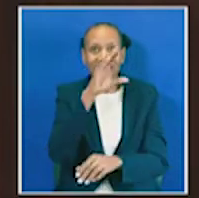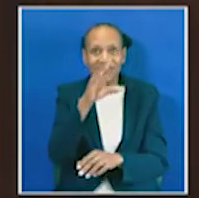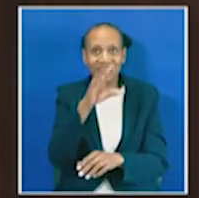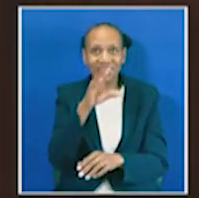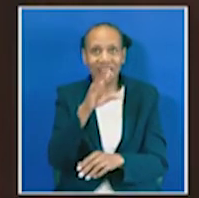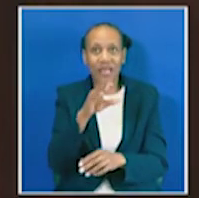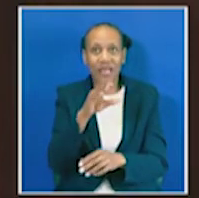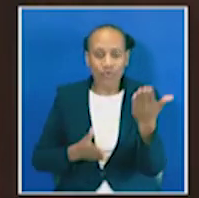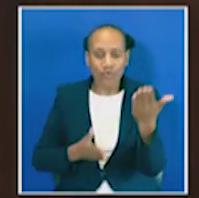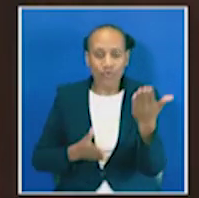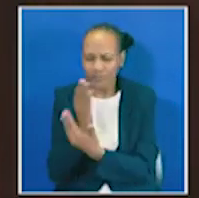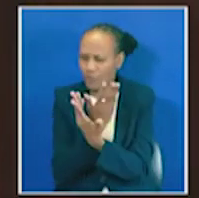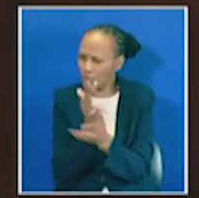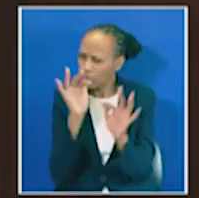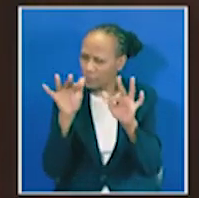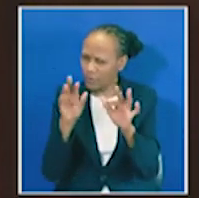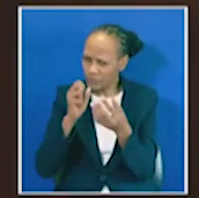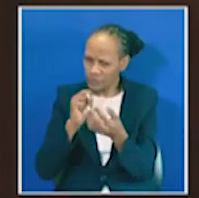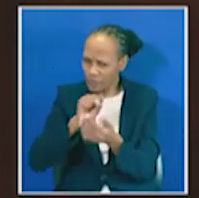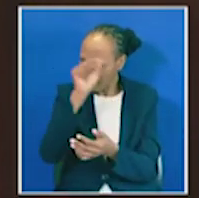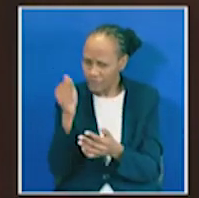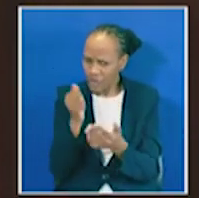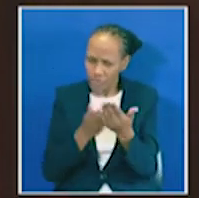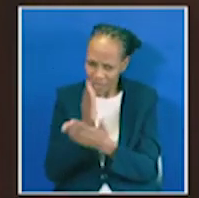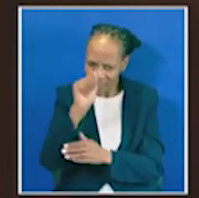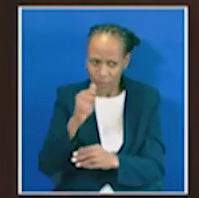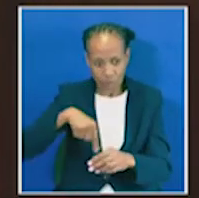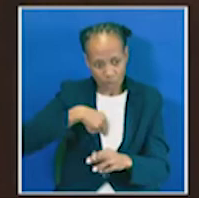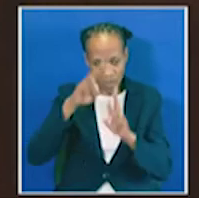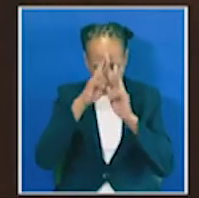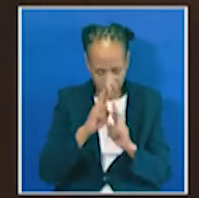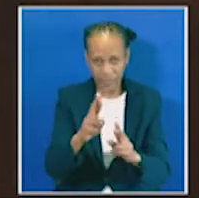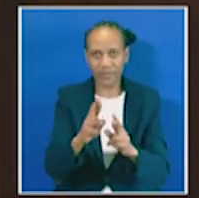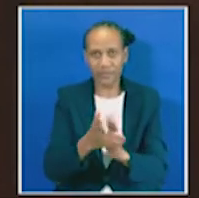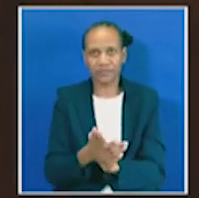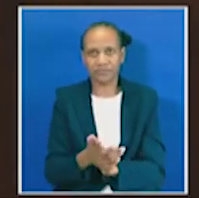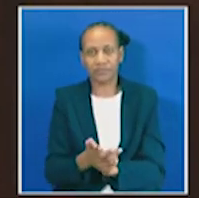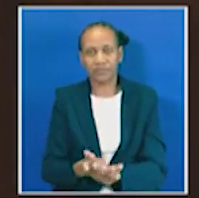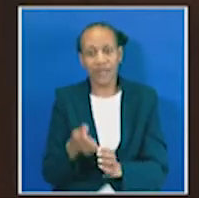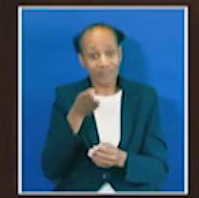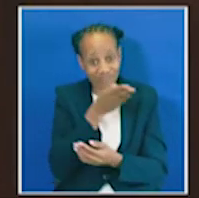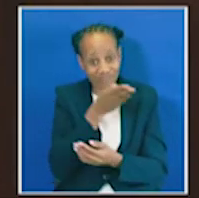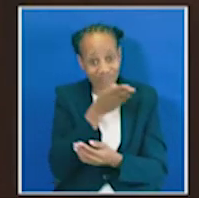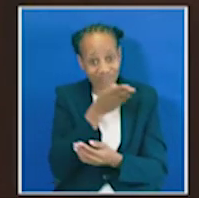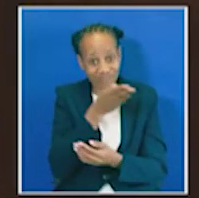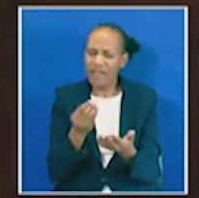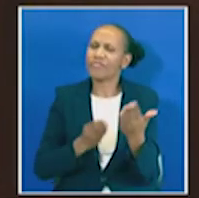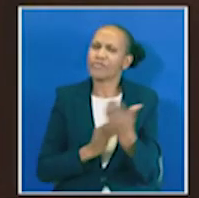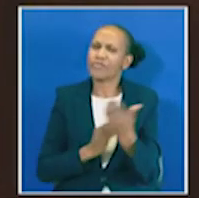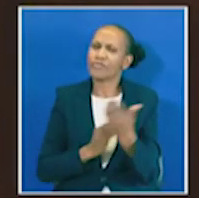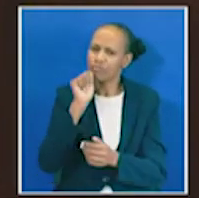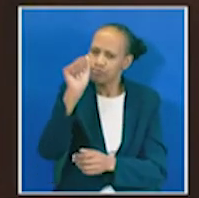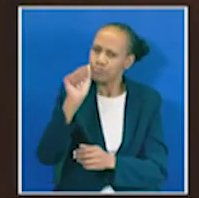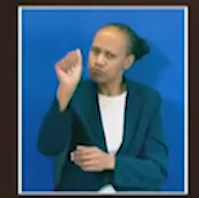respects the right of all South Africans to exercise their hard-won right to protest, as enshrined in the